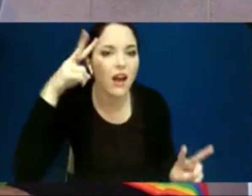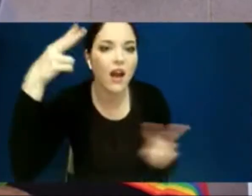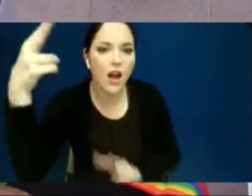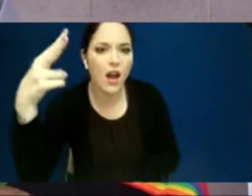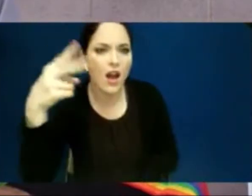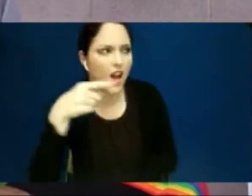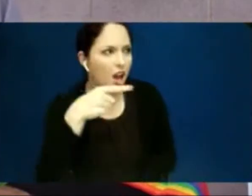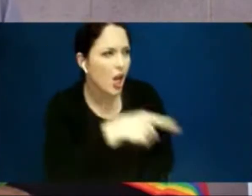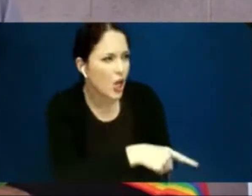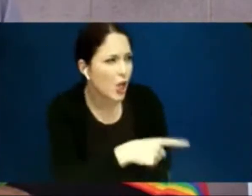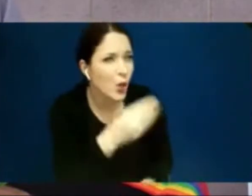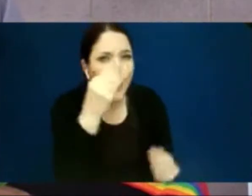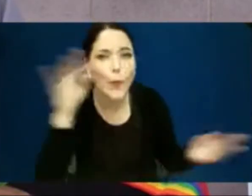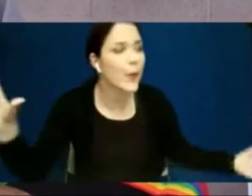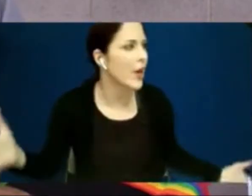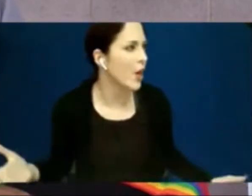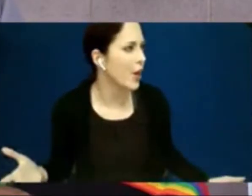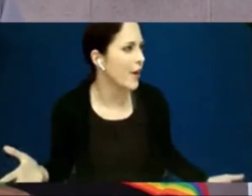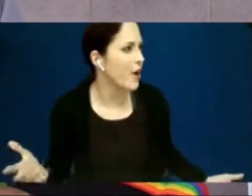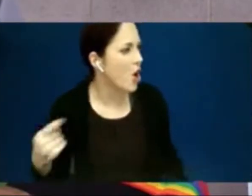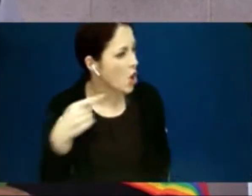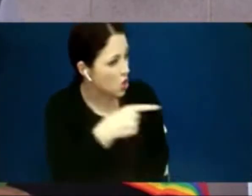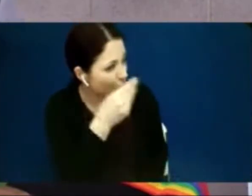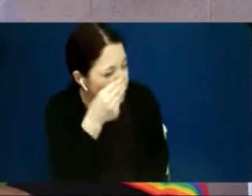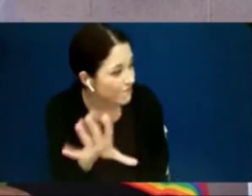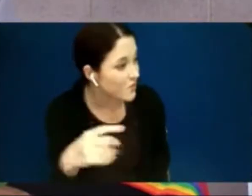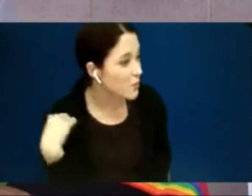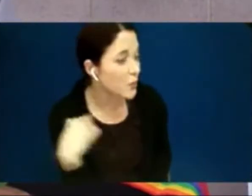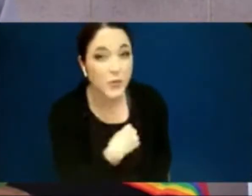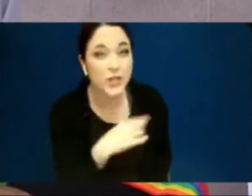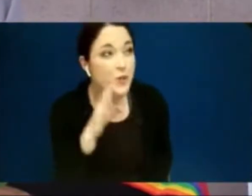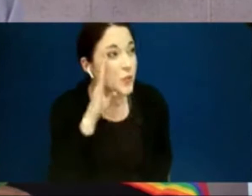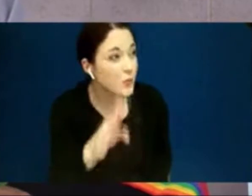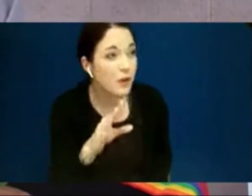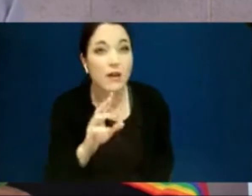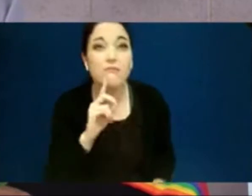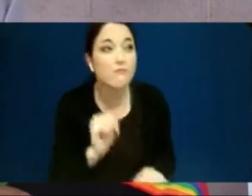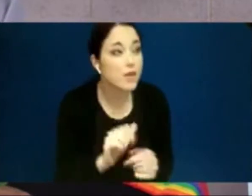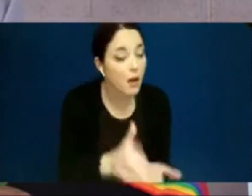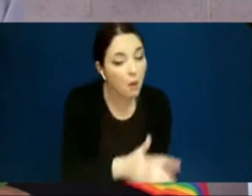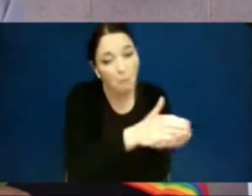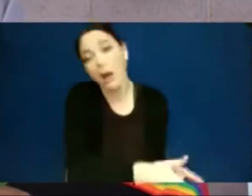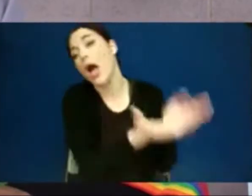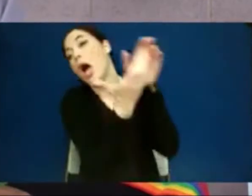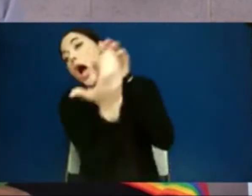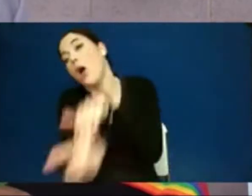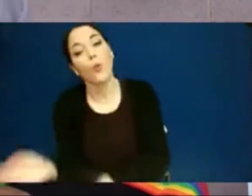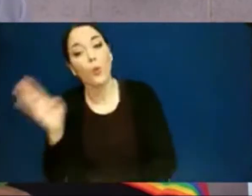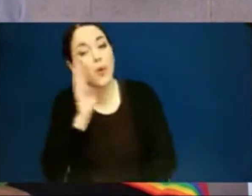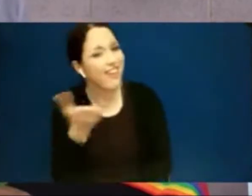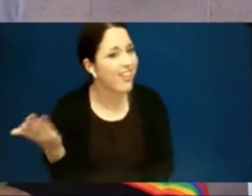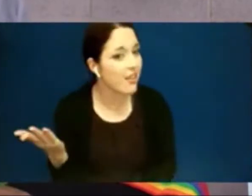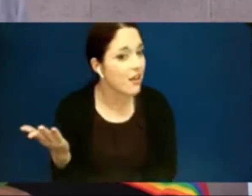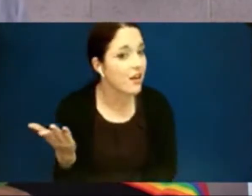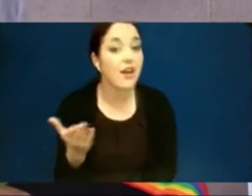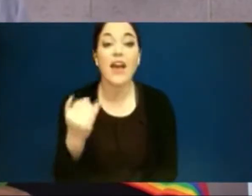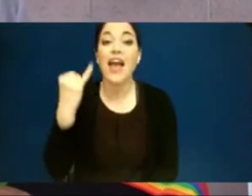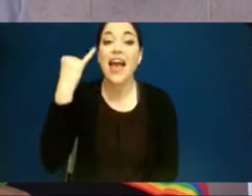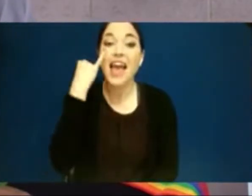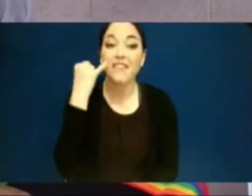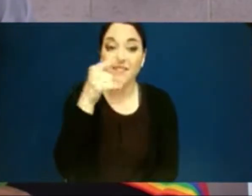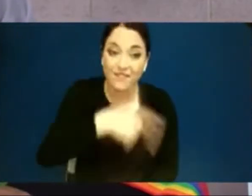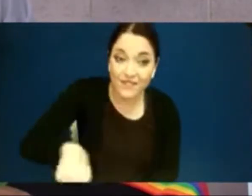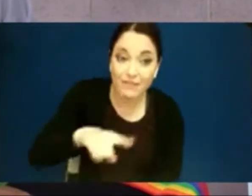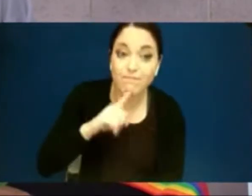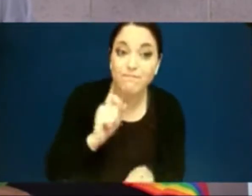we are drowning?" Now clearly, if they'd been watching, Jesus cares.